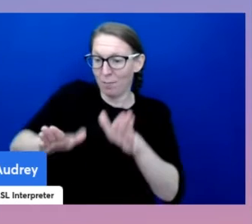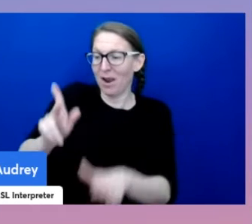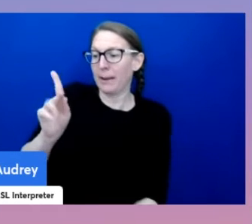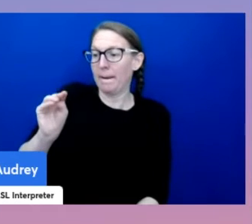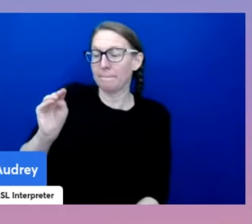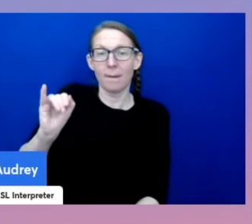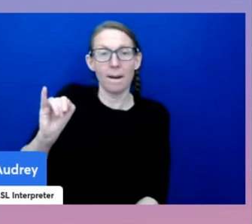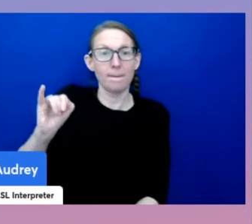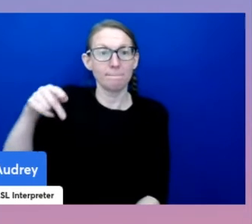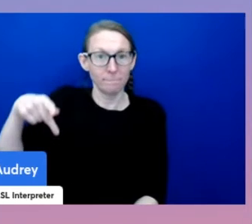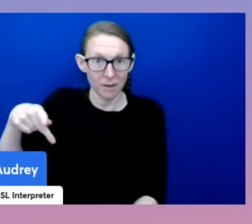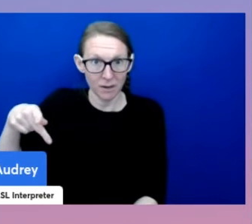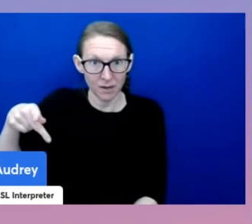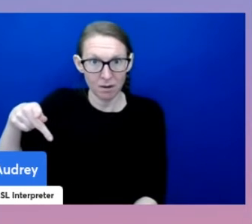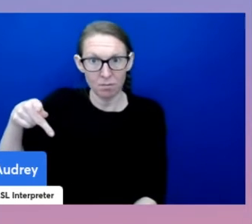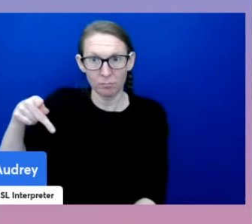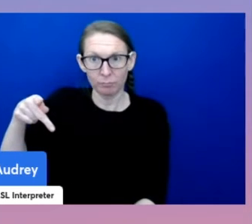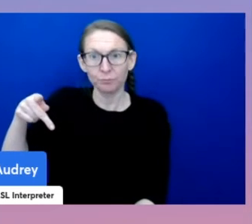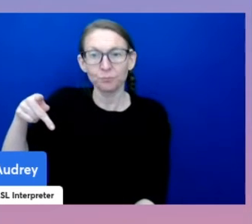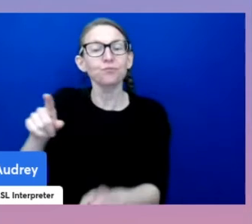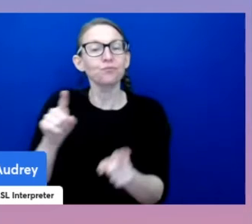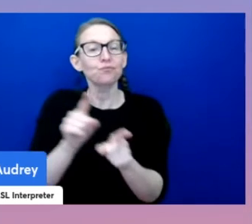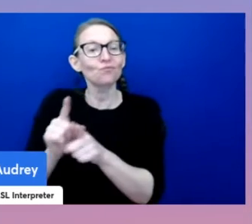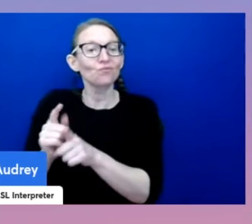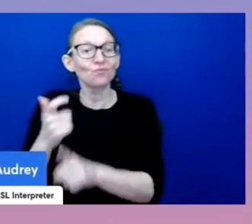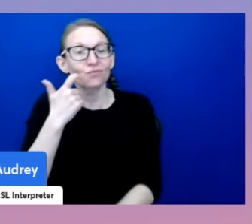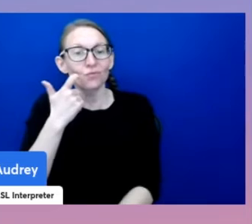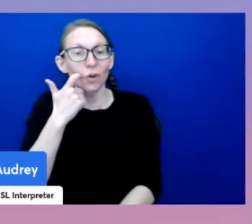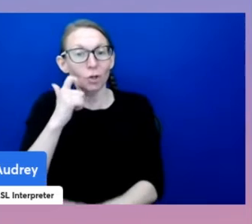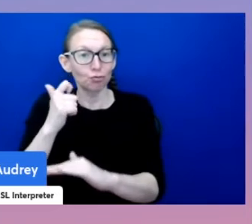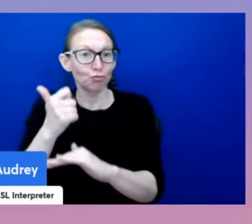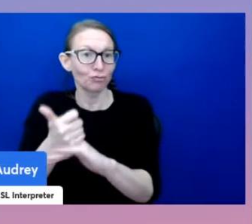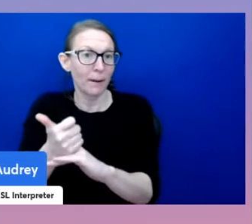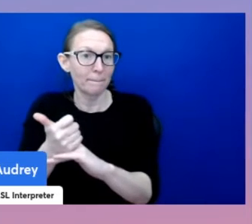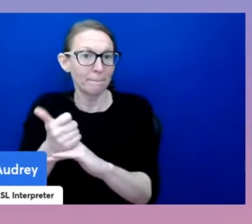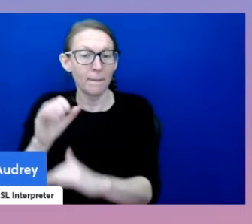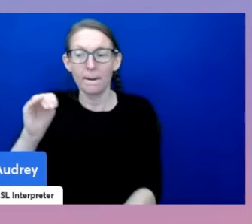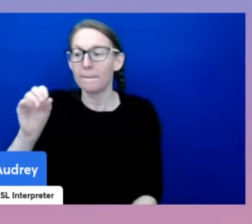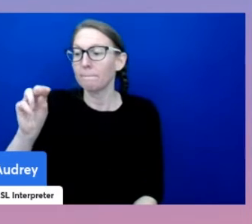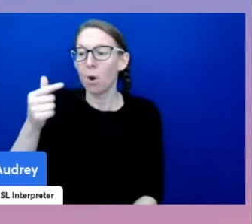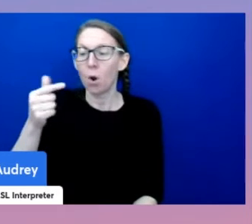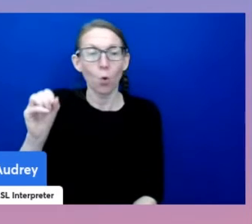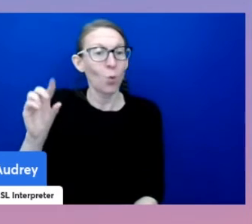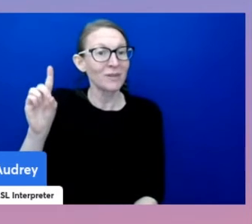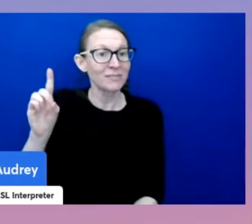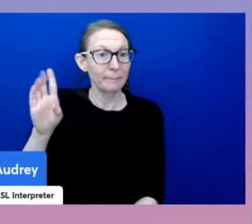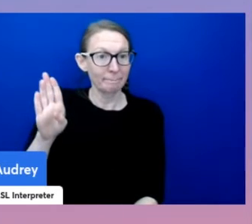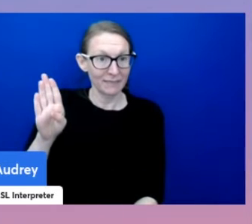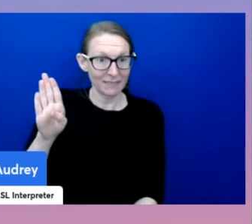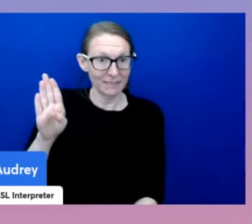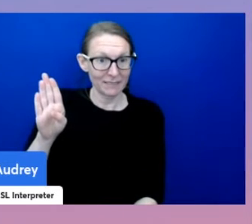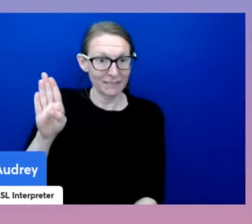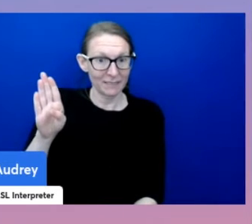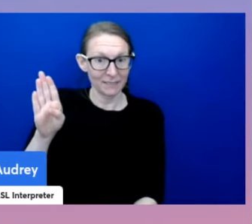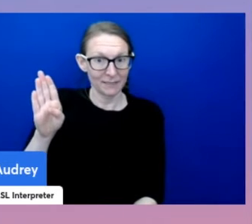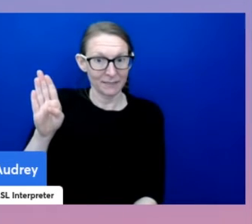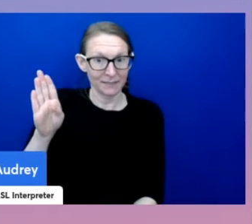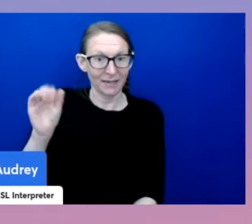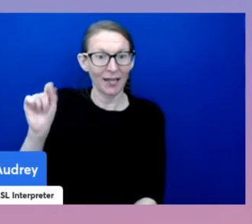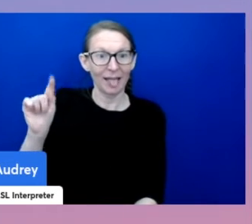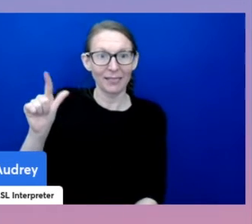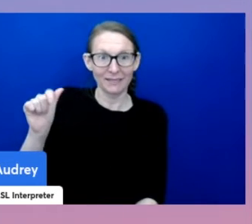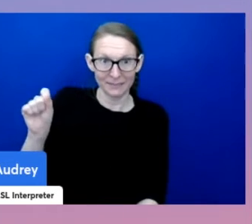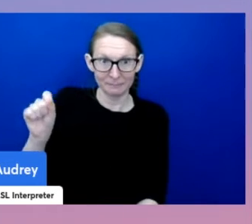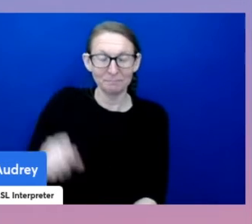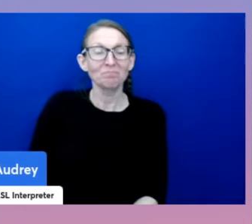also I just set up the MongoDB Atlas. Right now I use